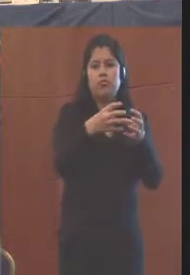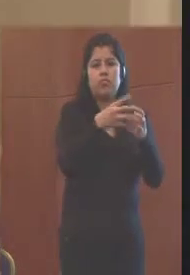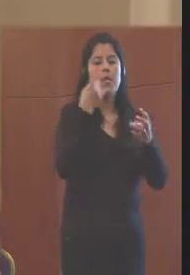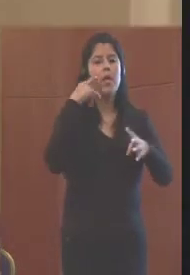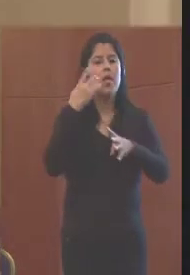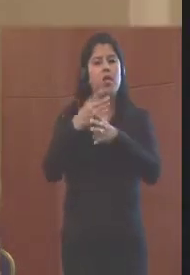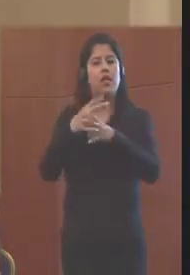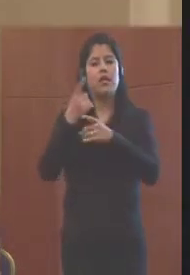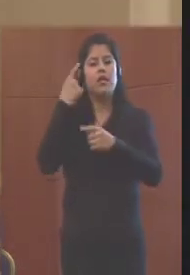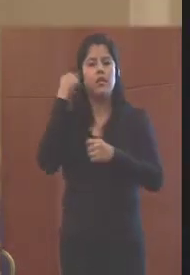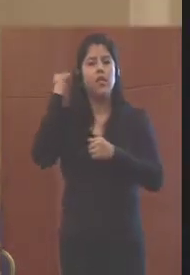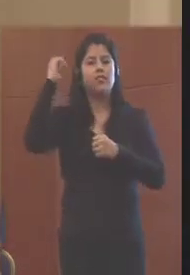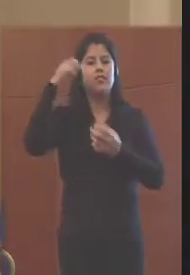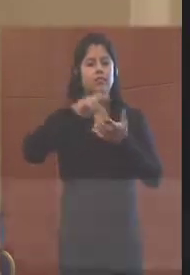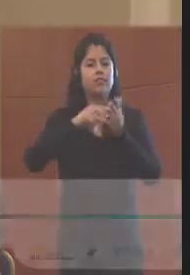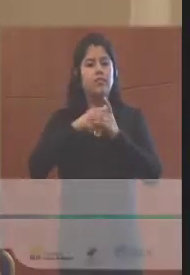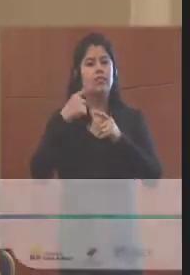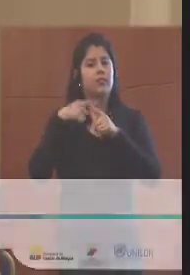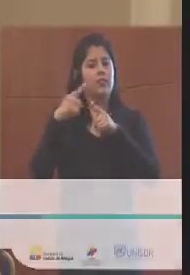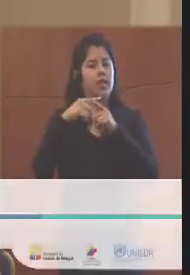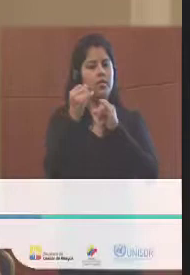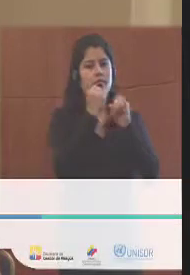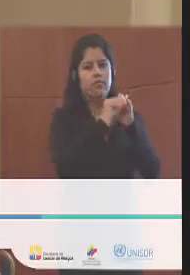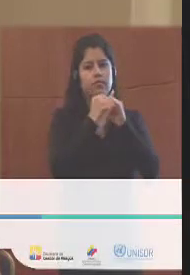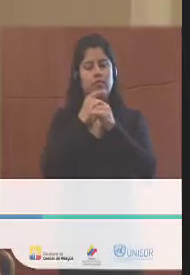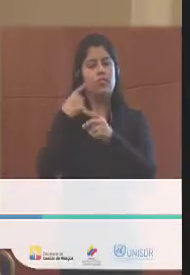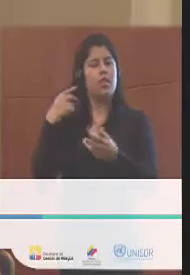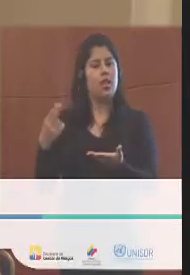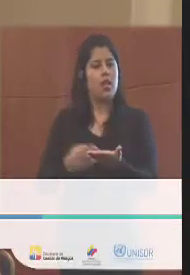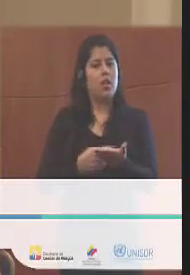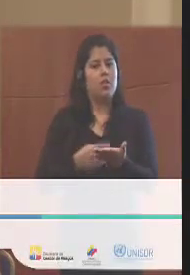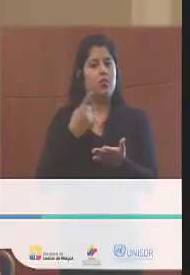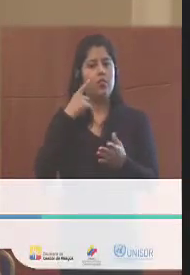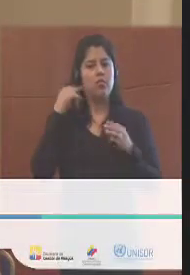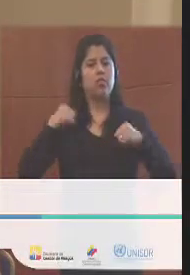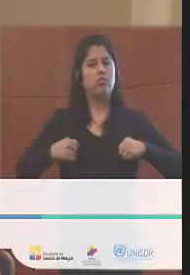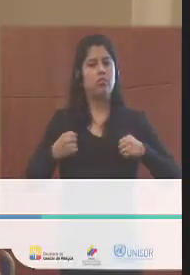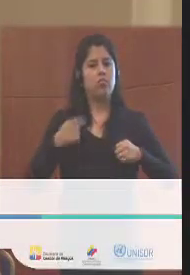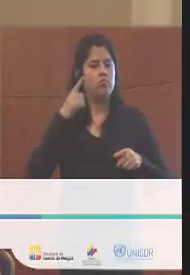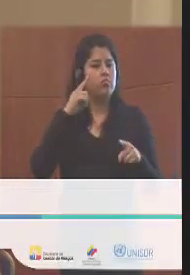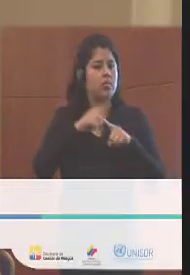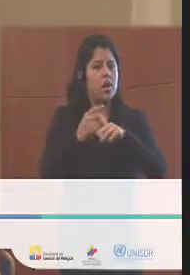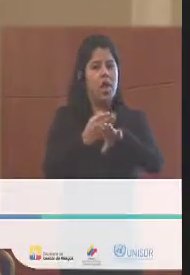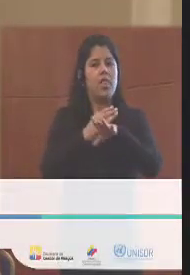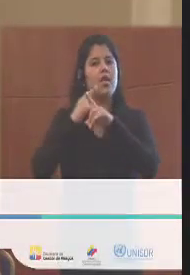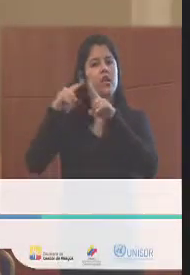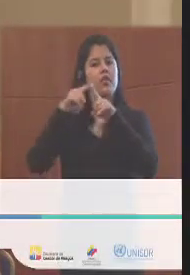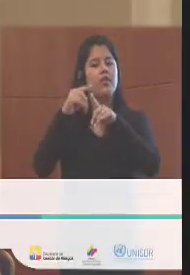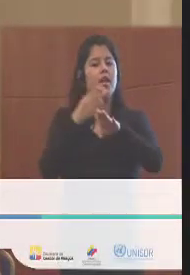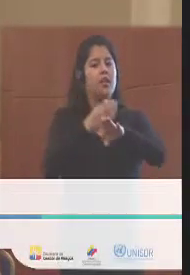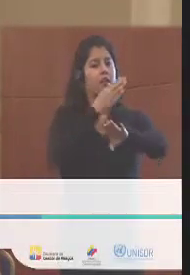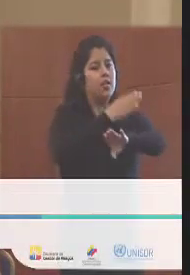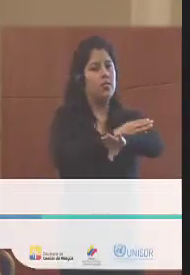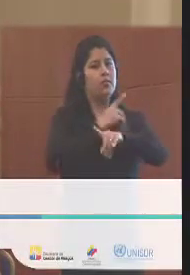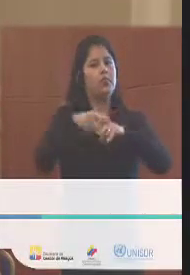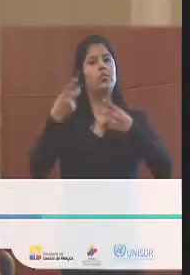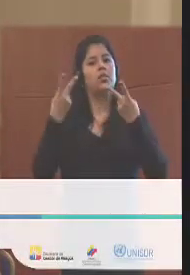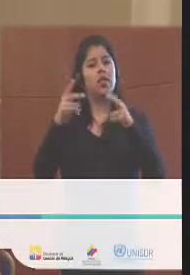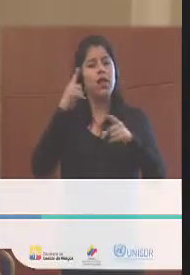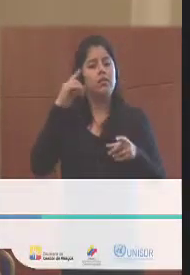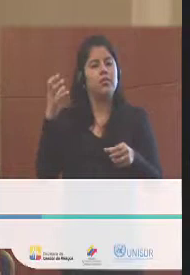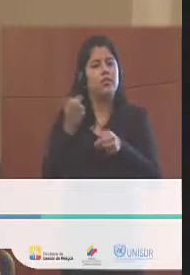The one in Bogotá was a little bit different than those that we before, because it also offered